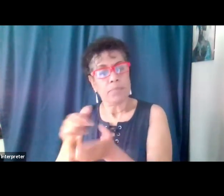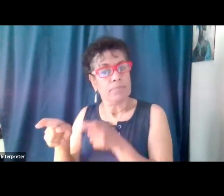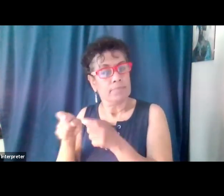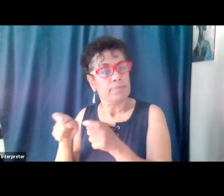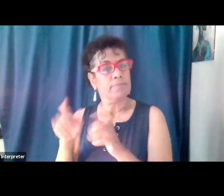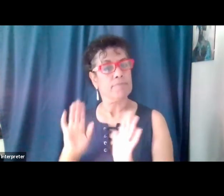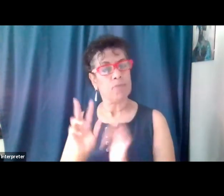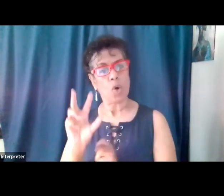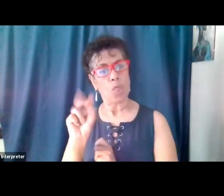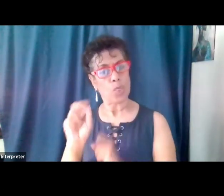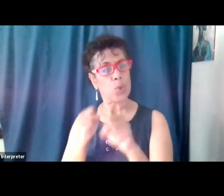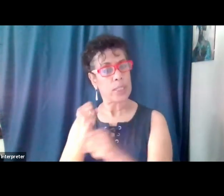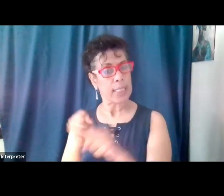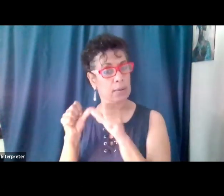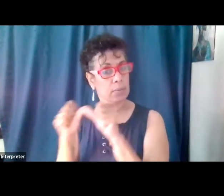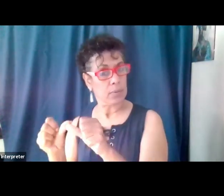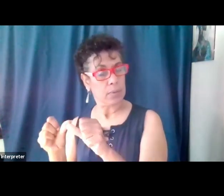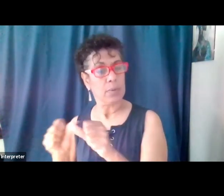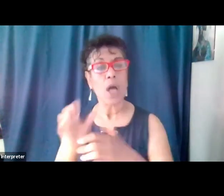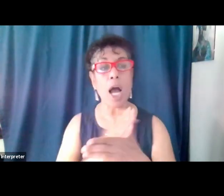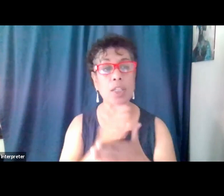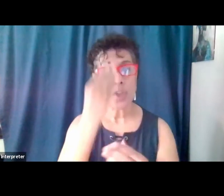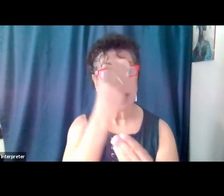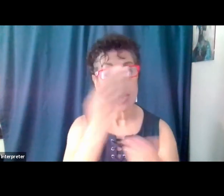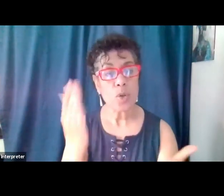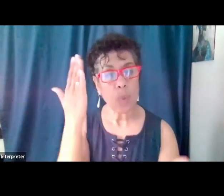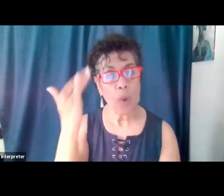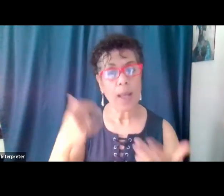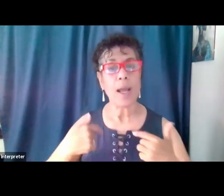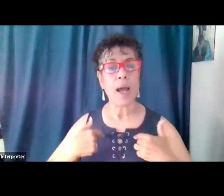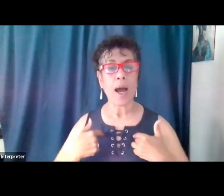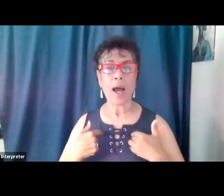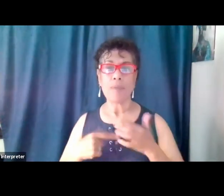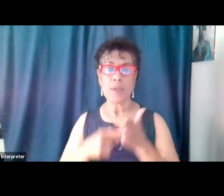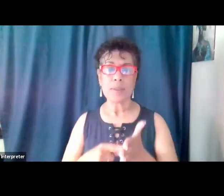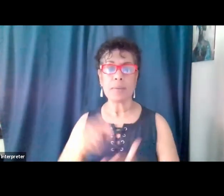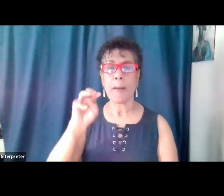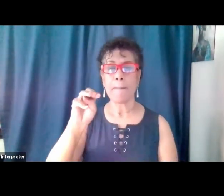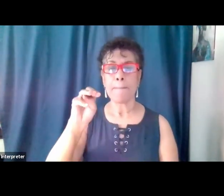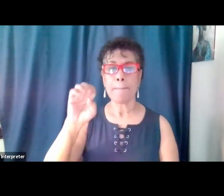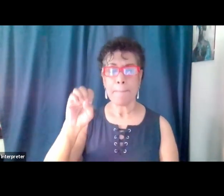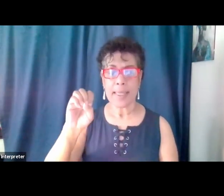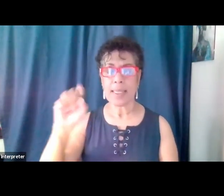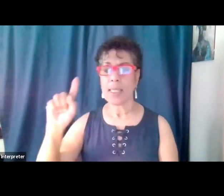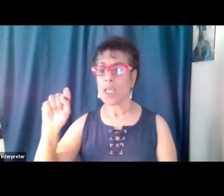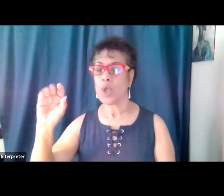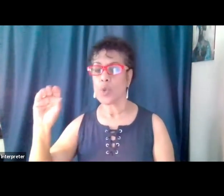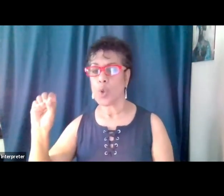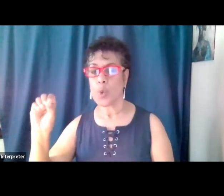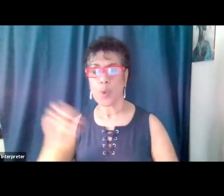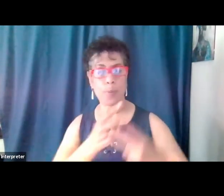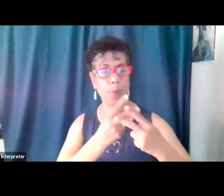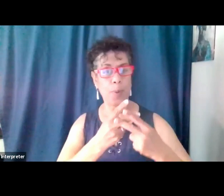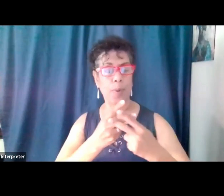years. I share that because I'm here to represent Me Too, and our tagline is classical music